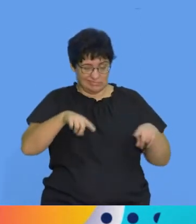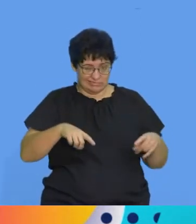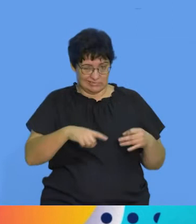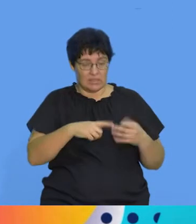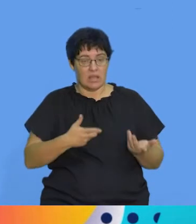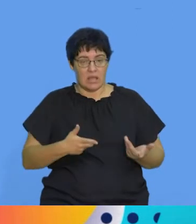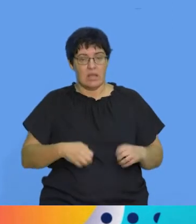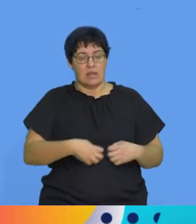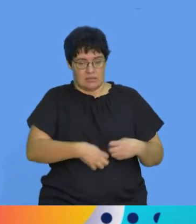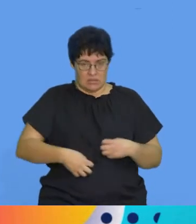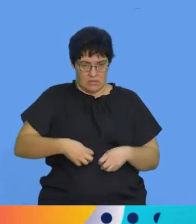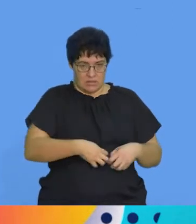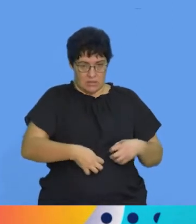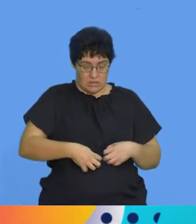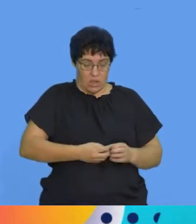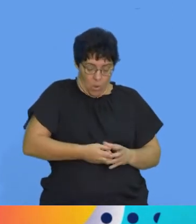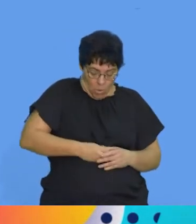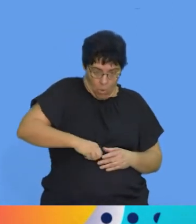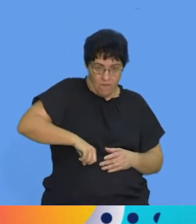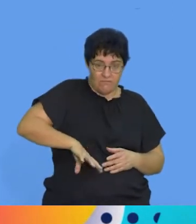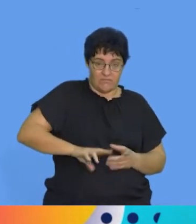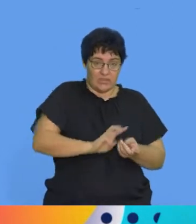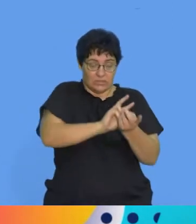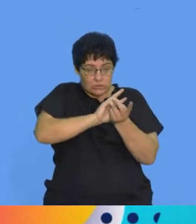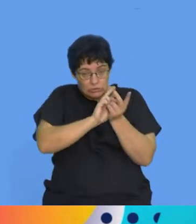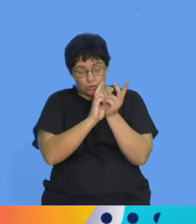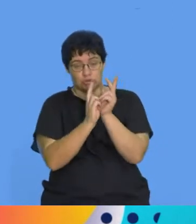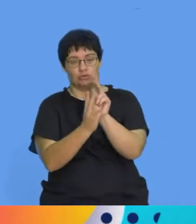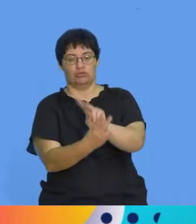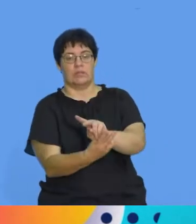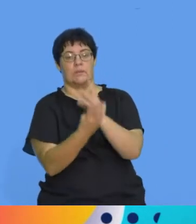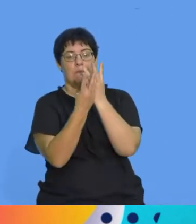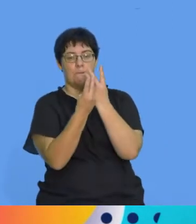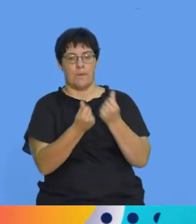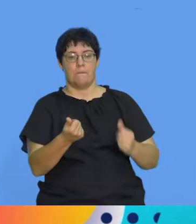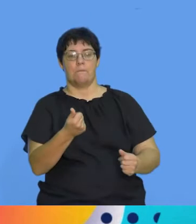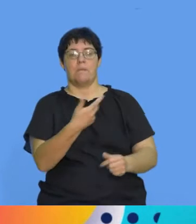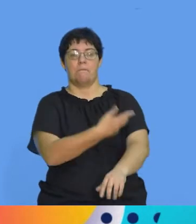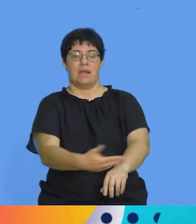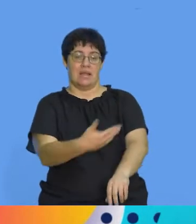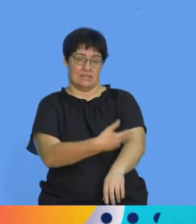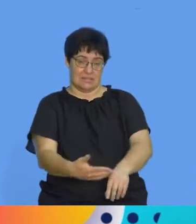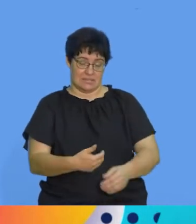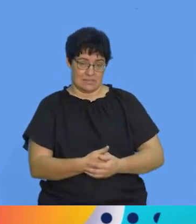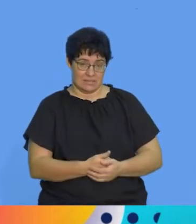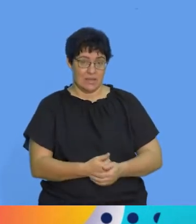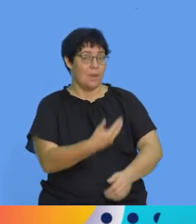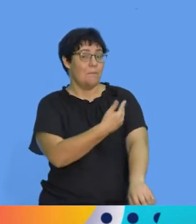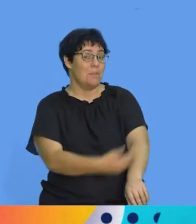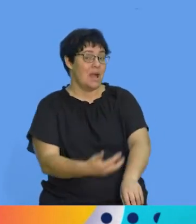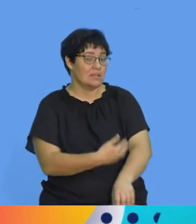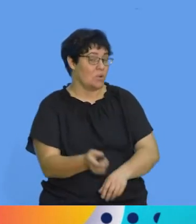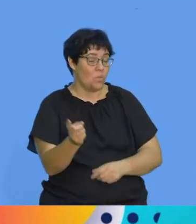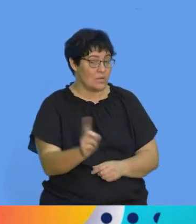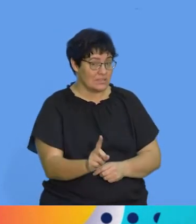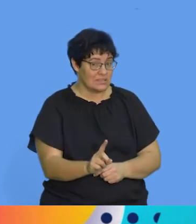to take them out of my digestive system, and they must be able to dissolve in my blood. And what is